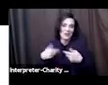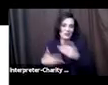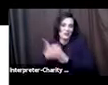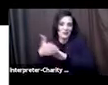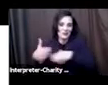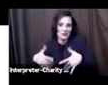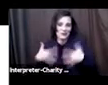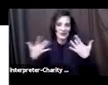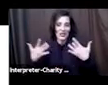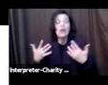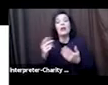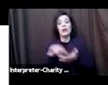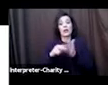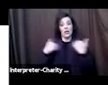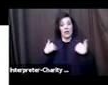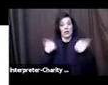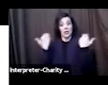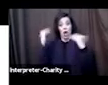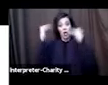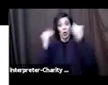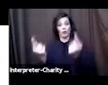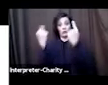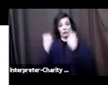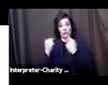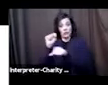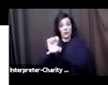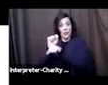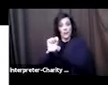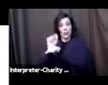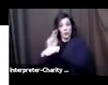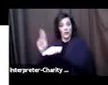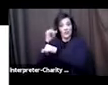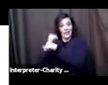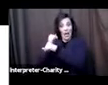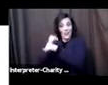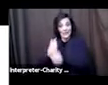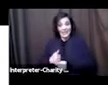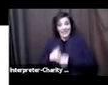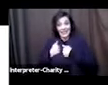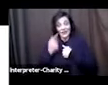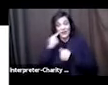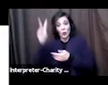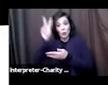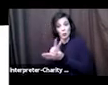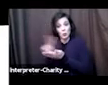the Temple campus and live there for 2 weeks and learn all about